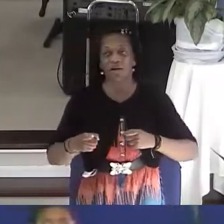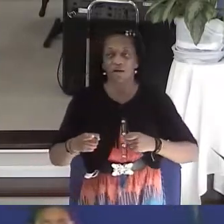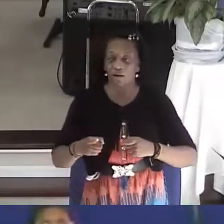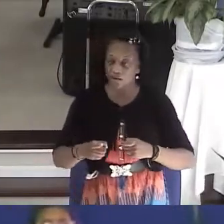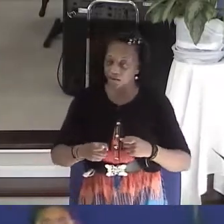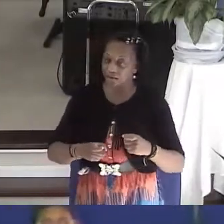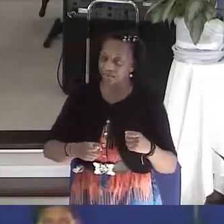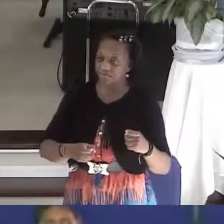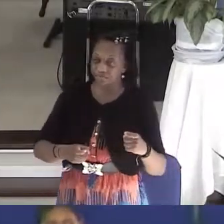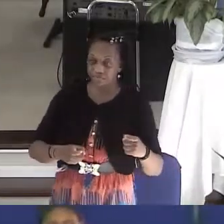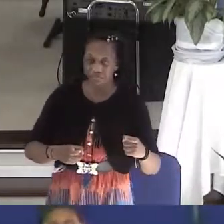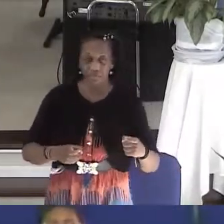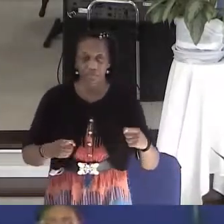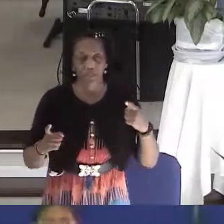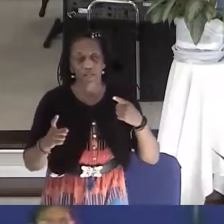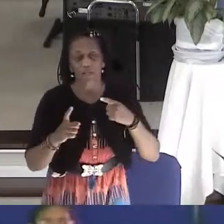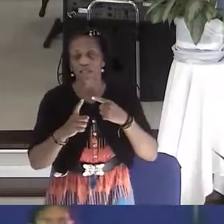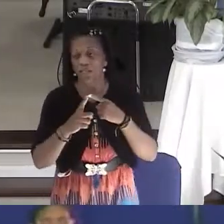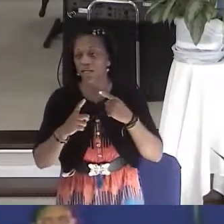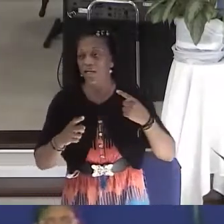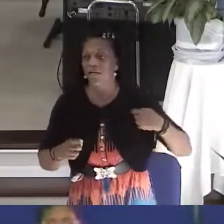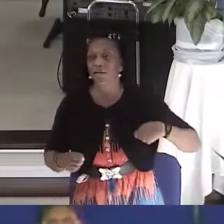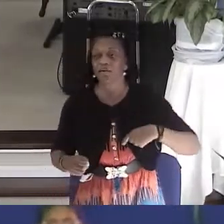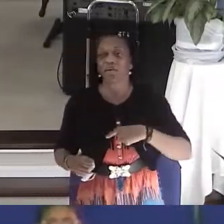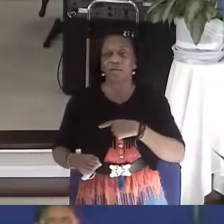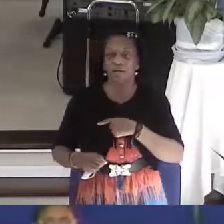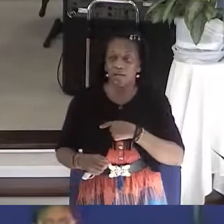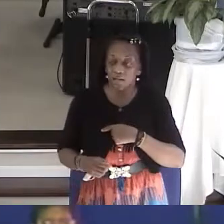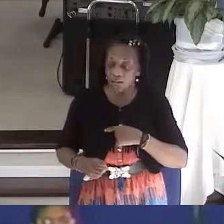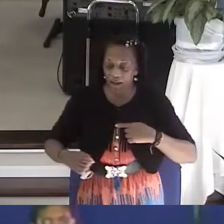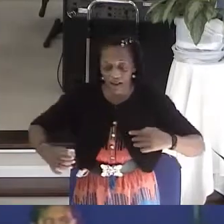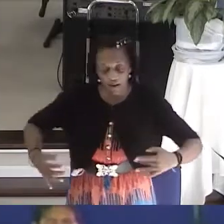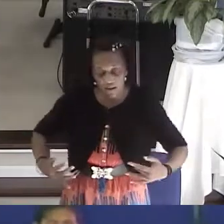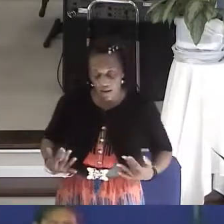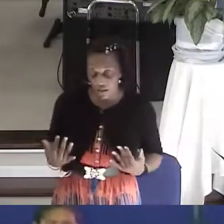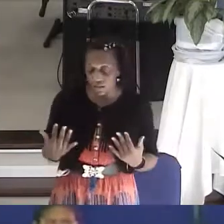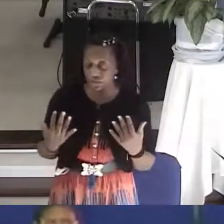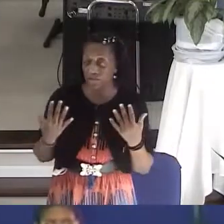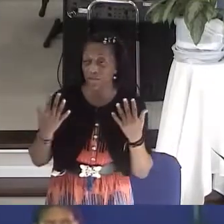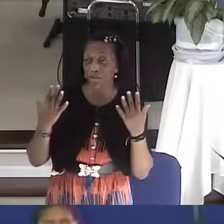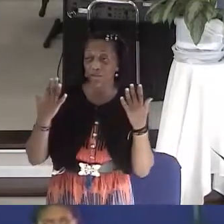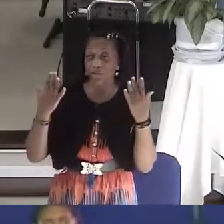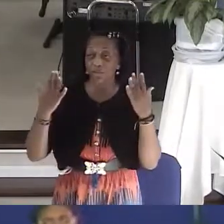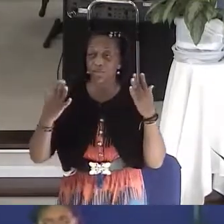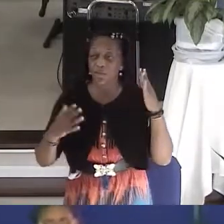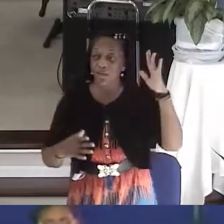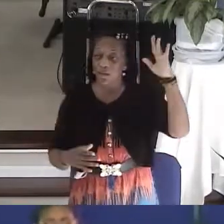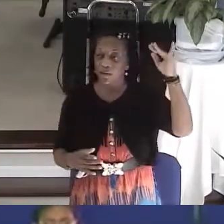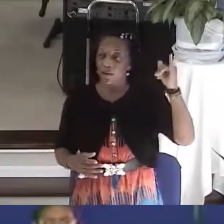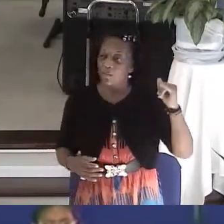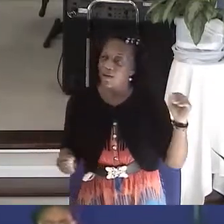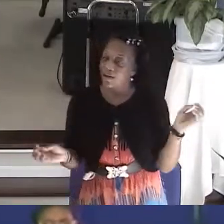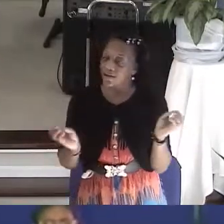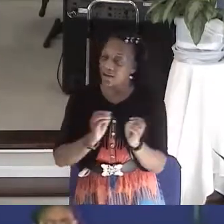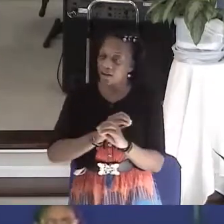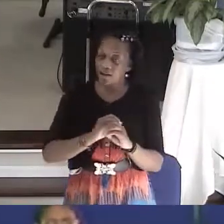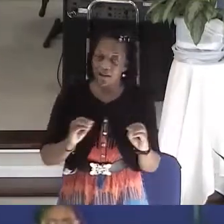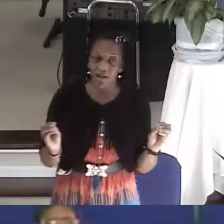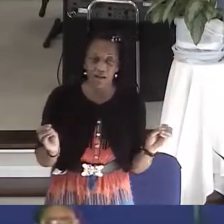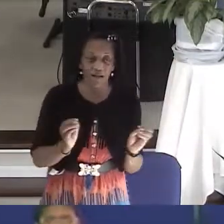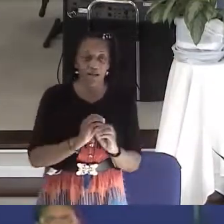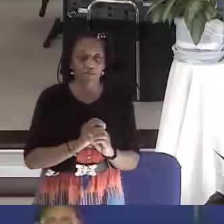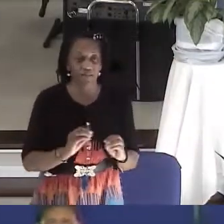our financial situations. Till we are consumed by nothing but Jesus. By